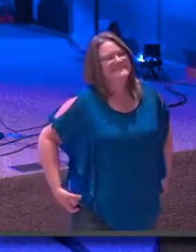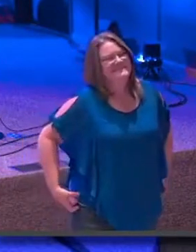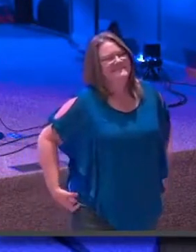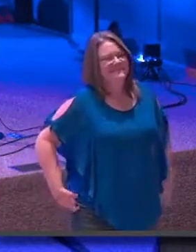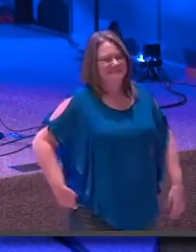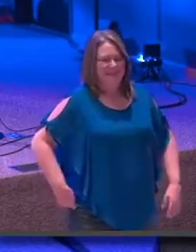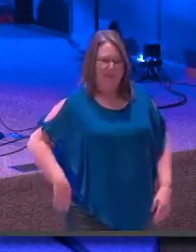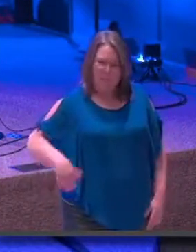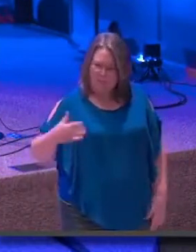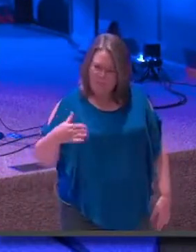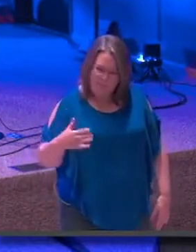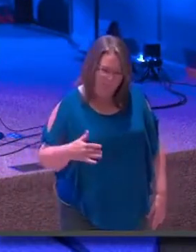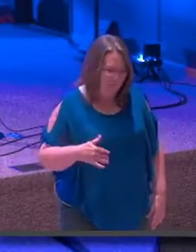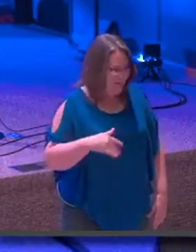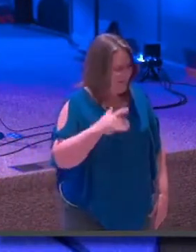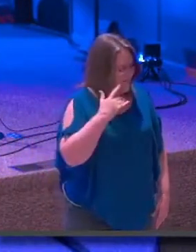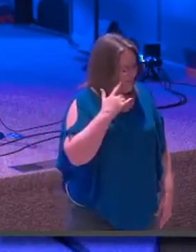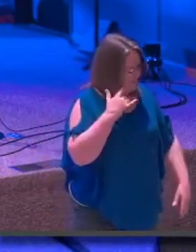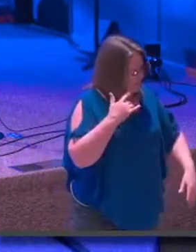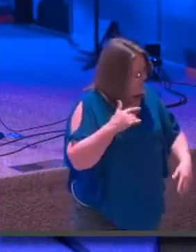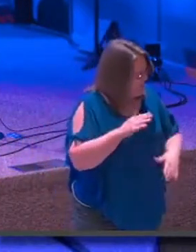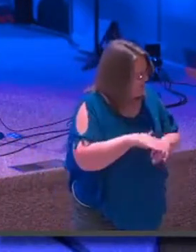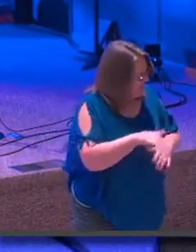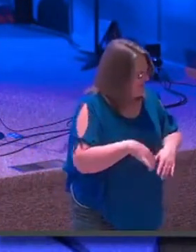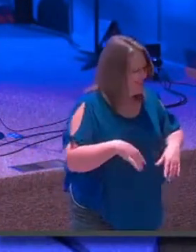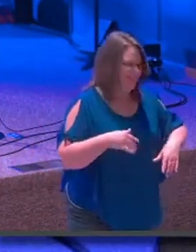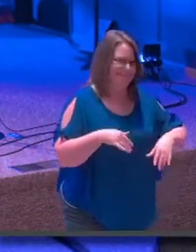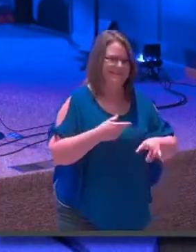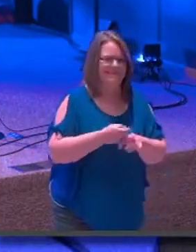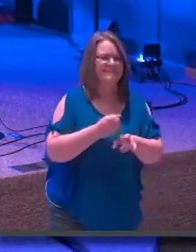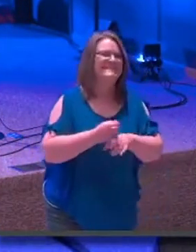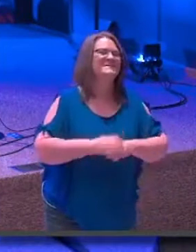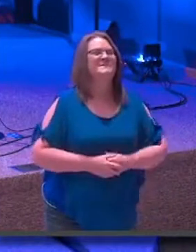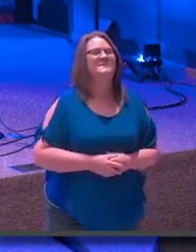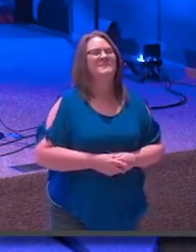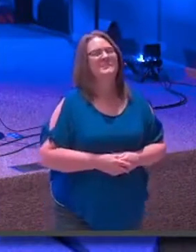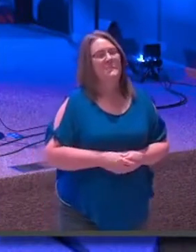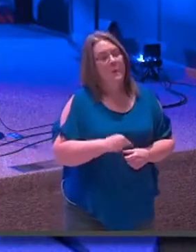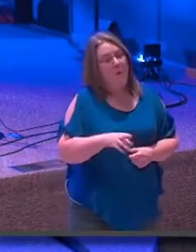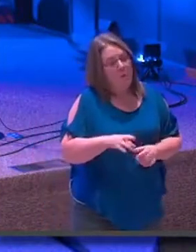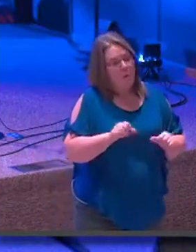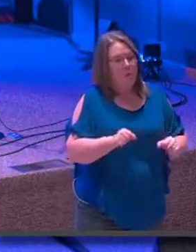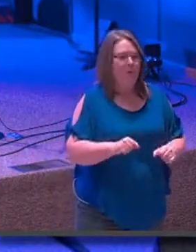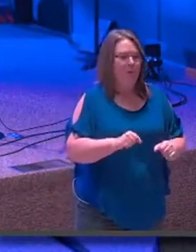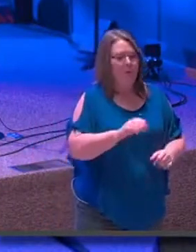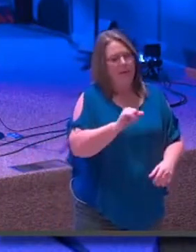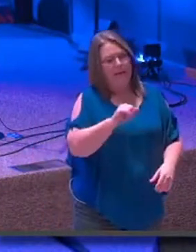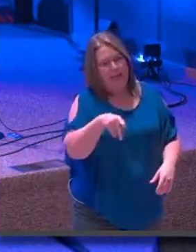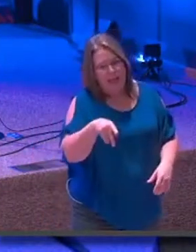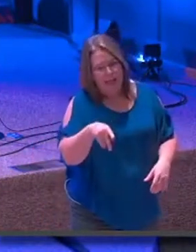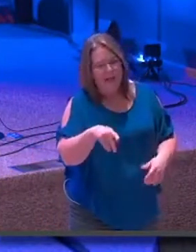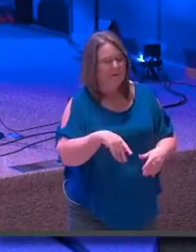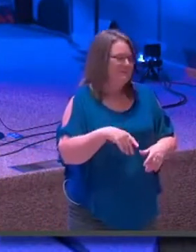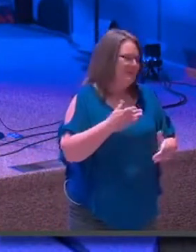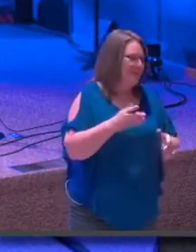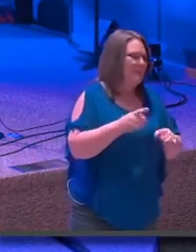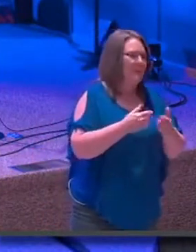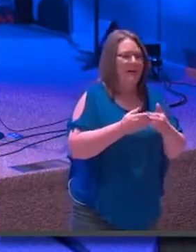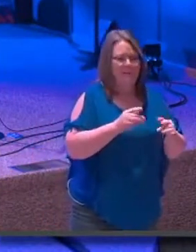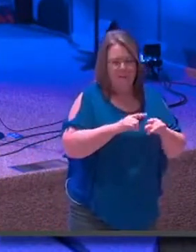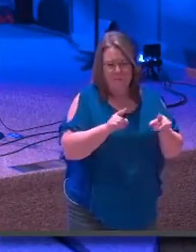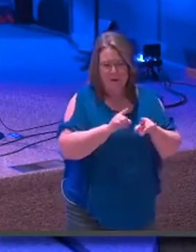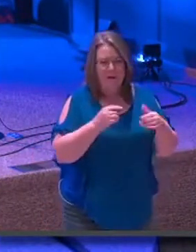It's like there's gold on the thing. Amazing. Or you could open up your apps and whatever, but we'll also have the